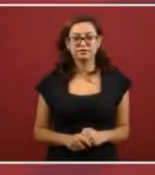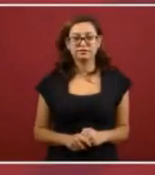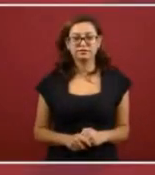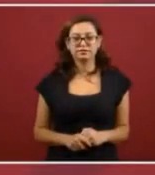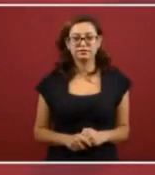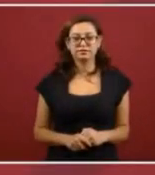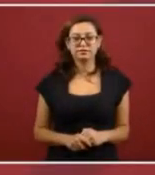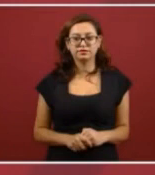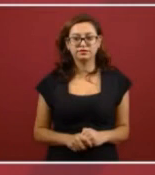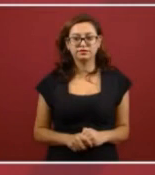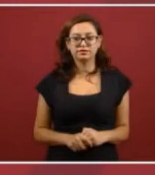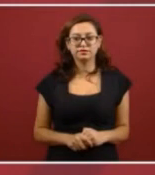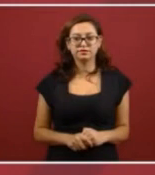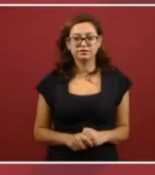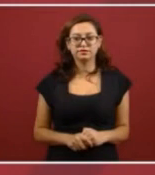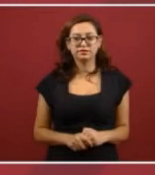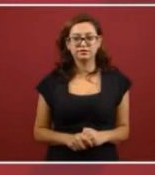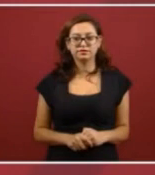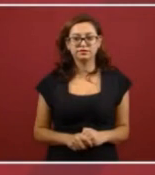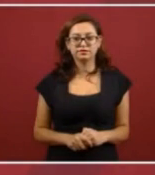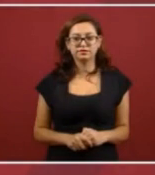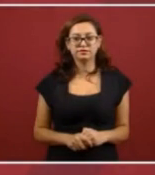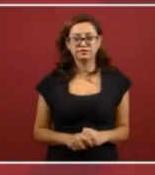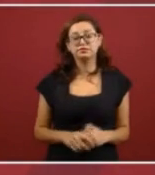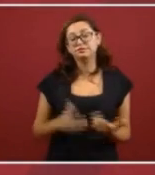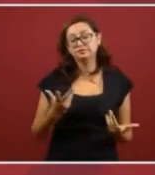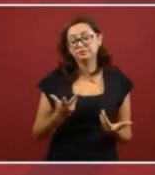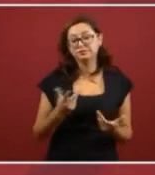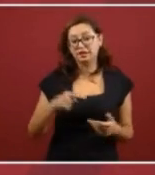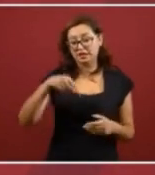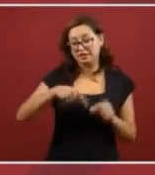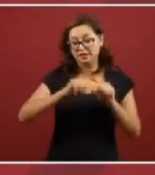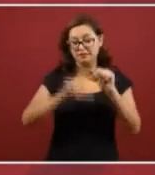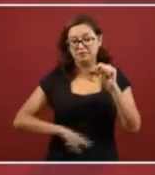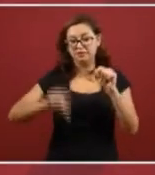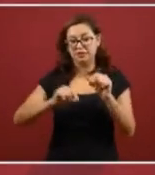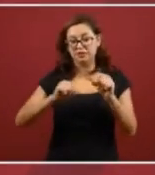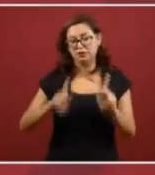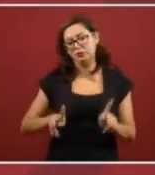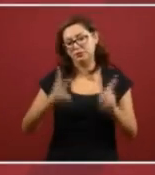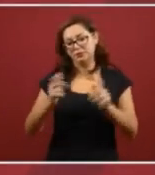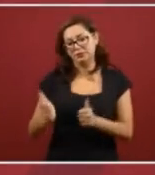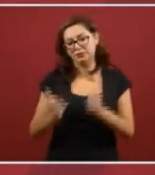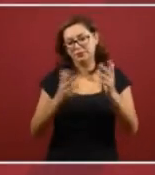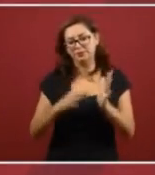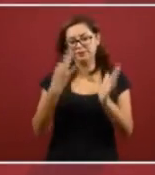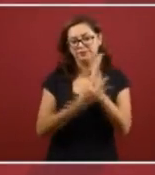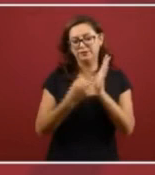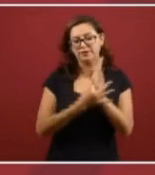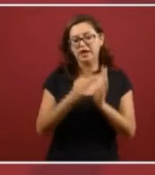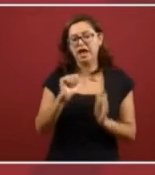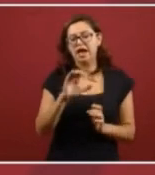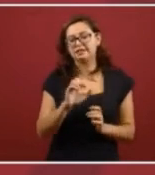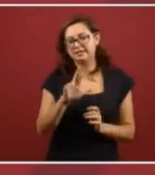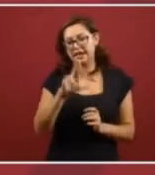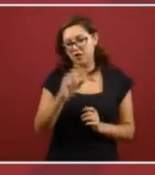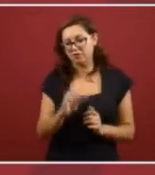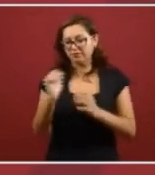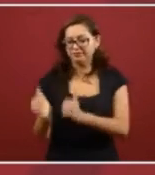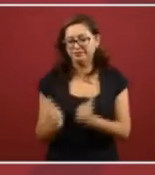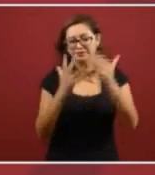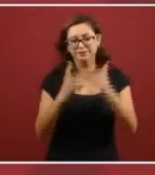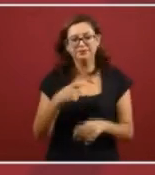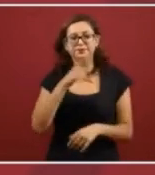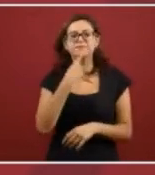a las the estructuras de acero, the tariffs to structural tomate, steel and to